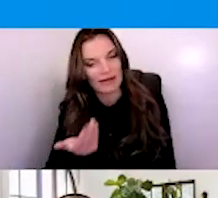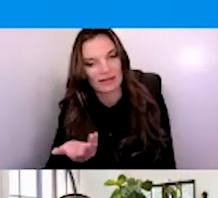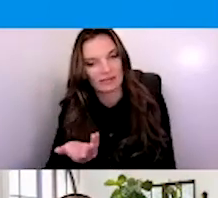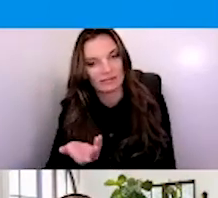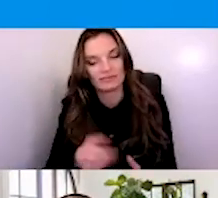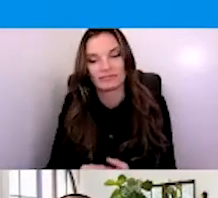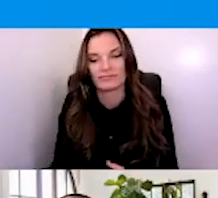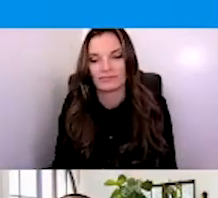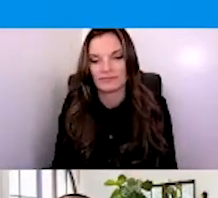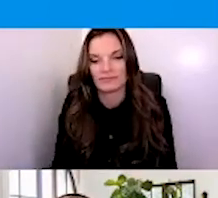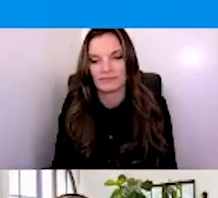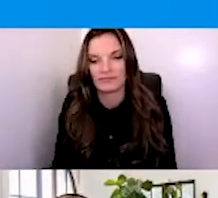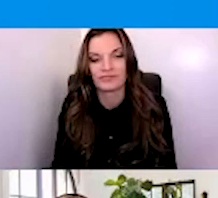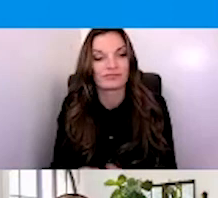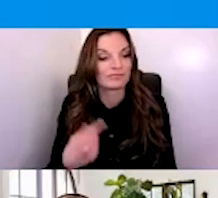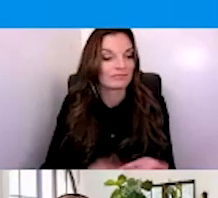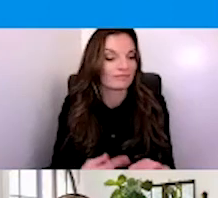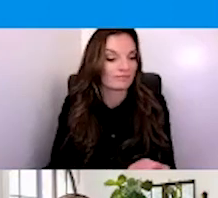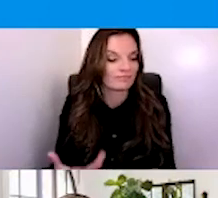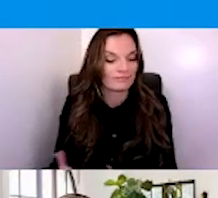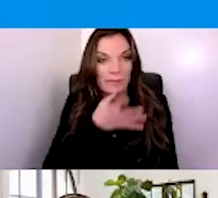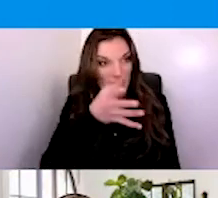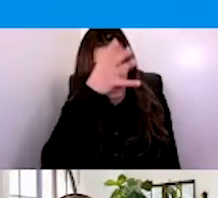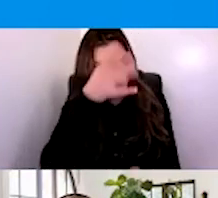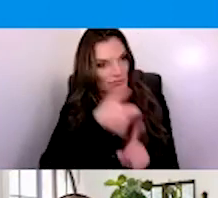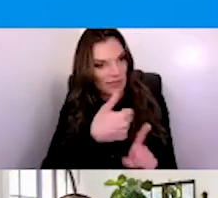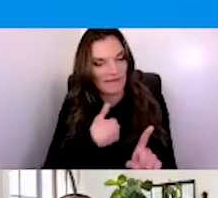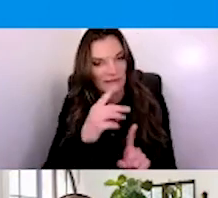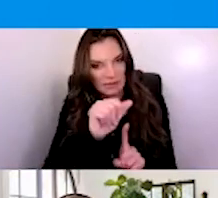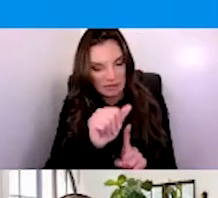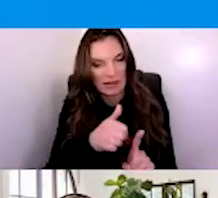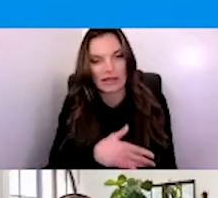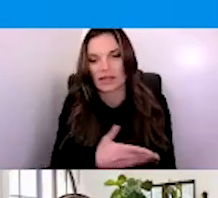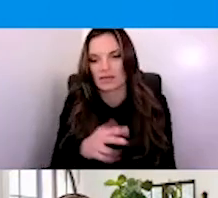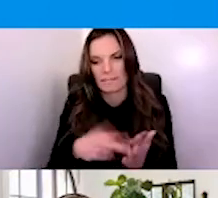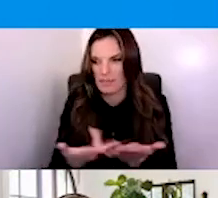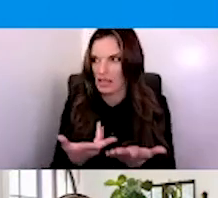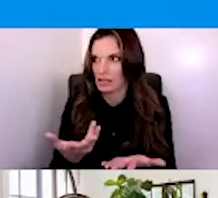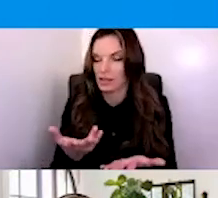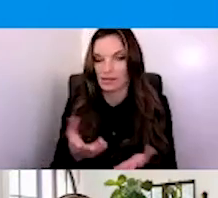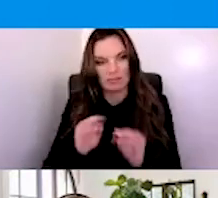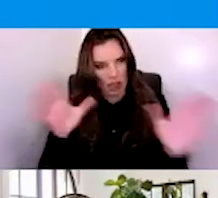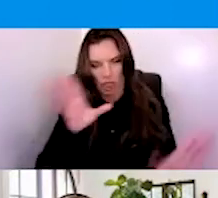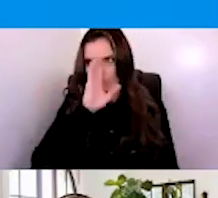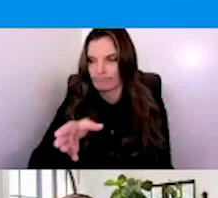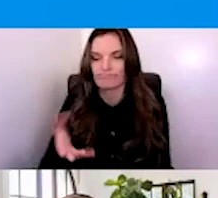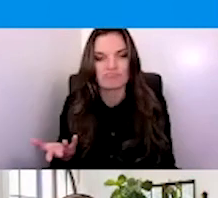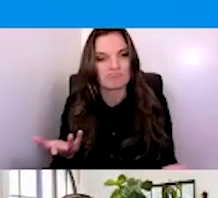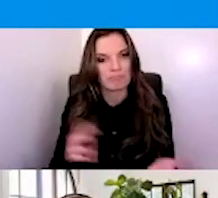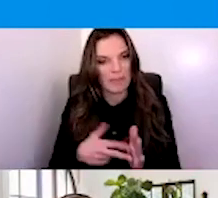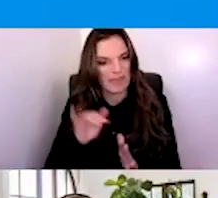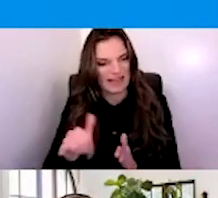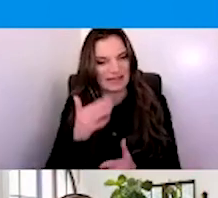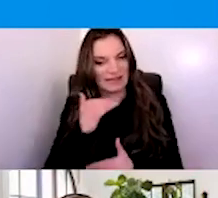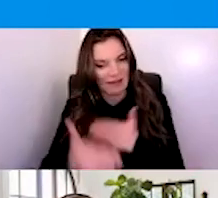disability, when we're talking about disabled parents, clear is kind. Let's say it. Um, let's be clear